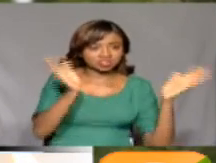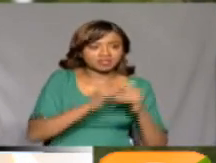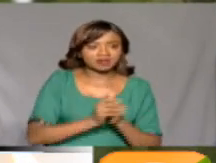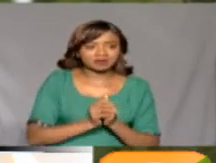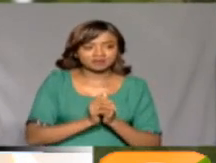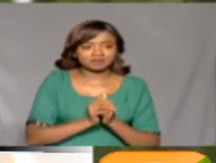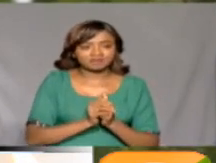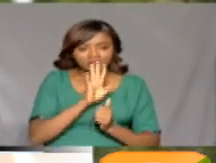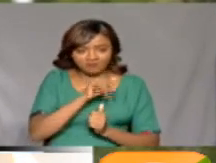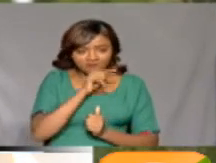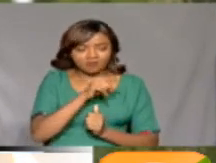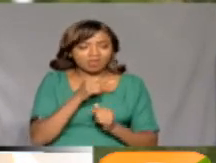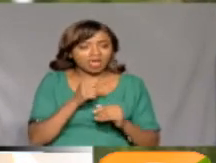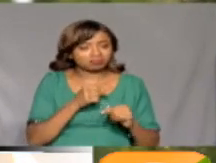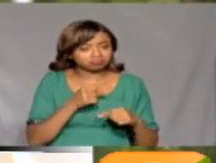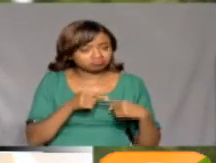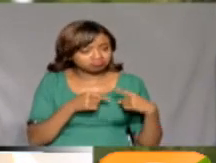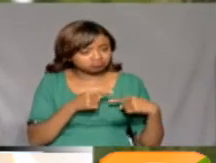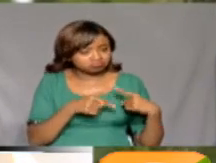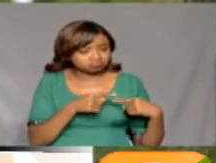process,